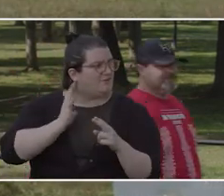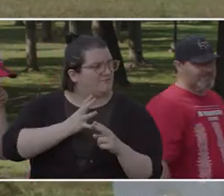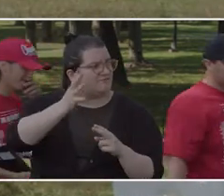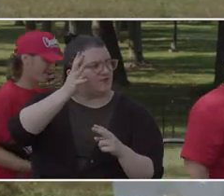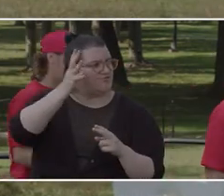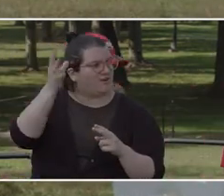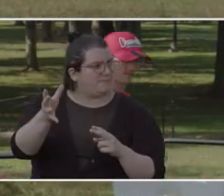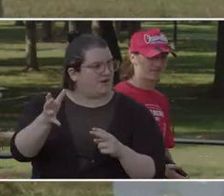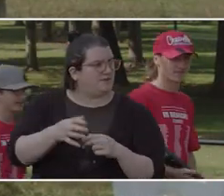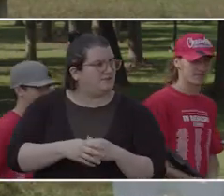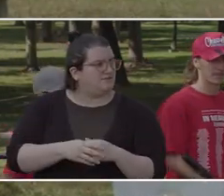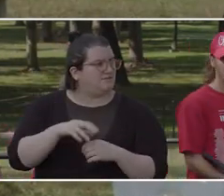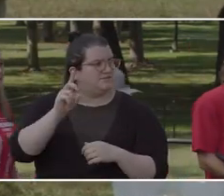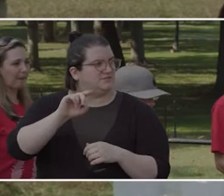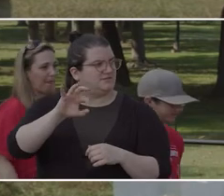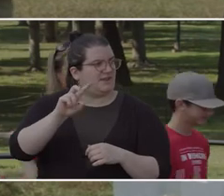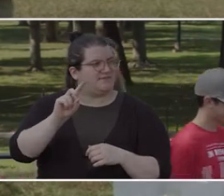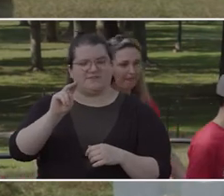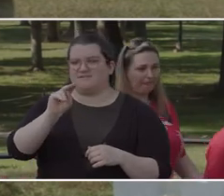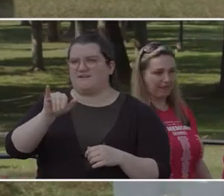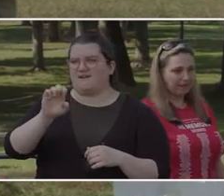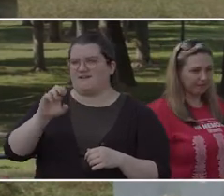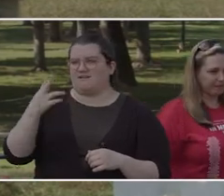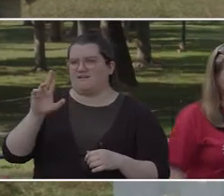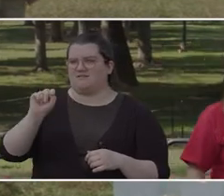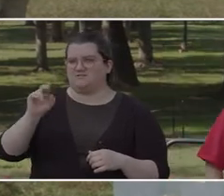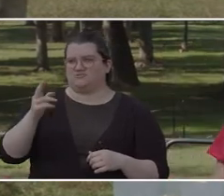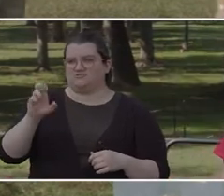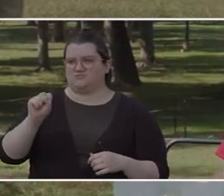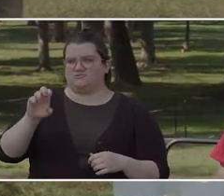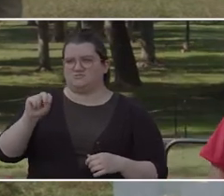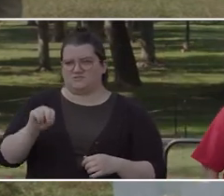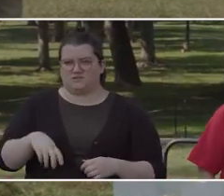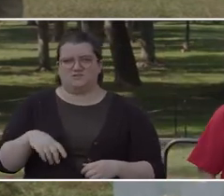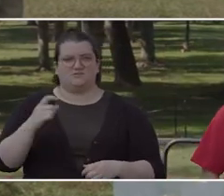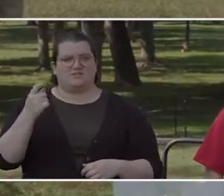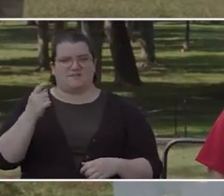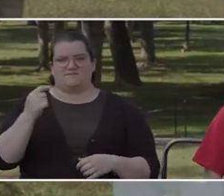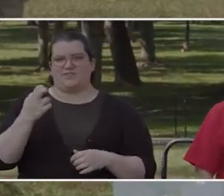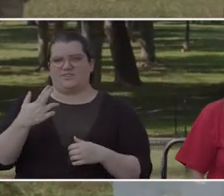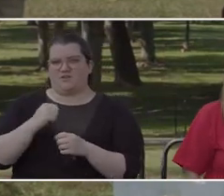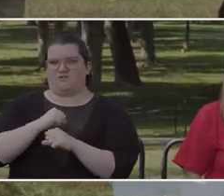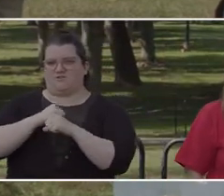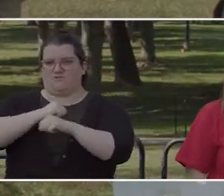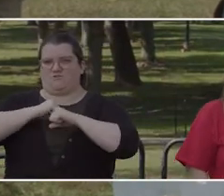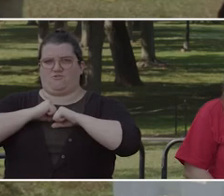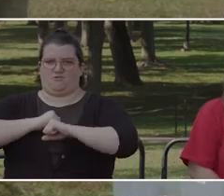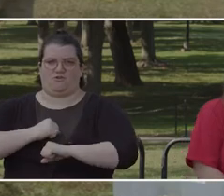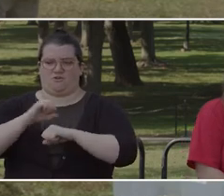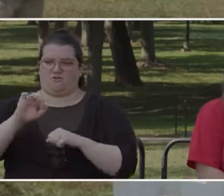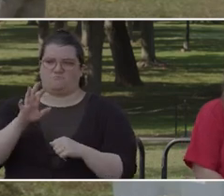In honor of my grandpa, David Nye Hutchinson. 11th Armored Cavalry. U.S. Army, 1968